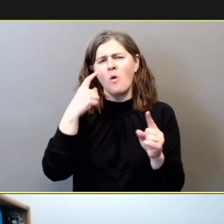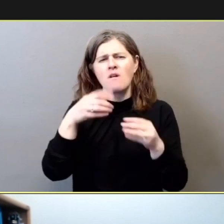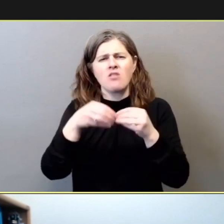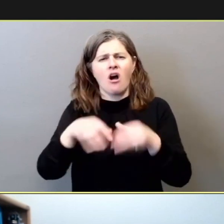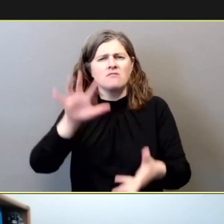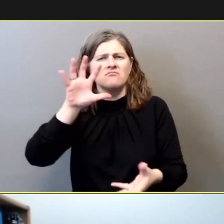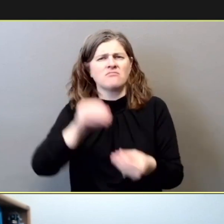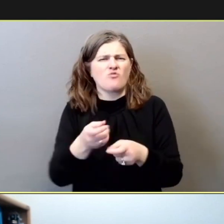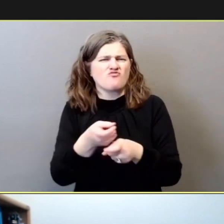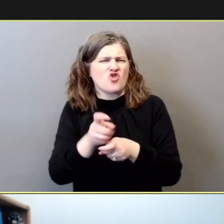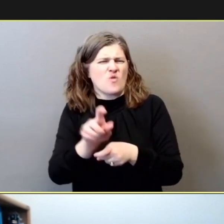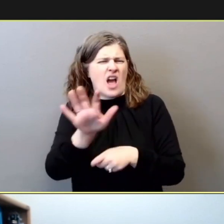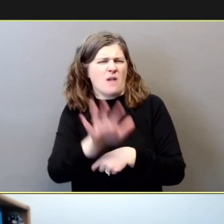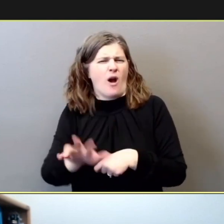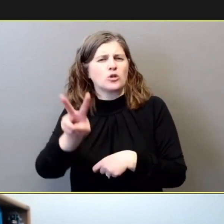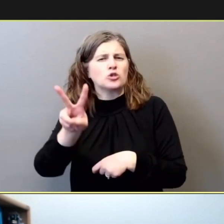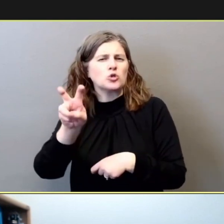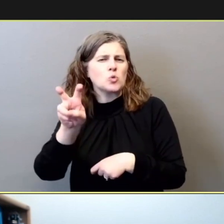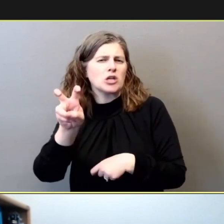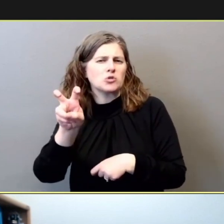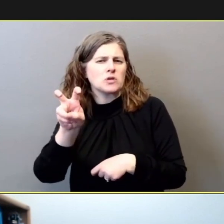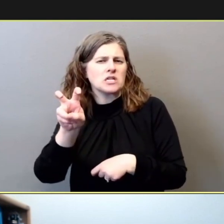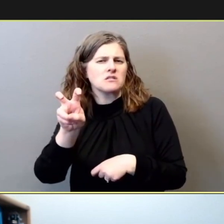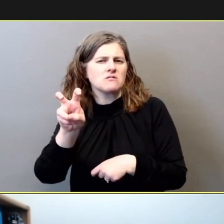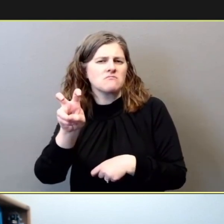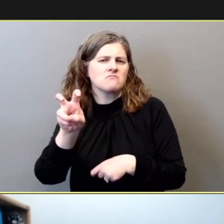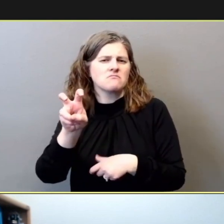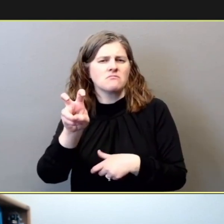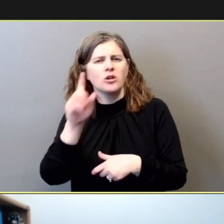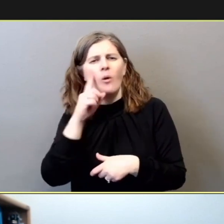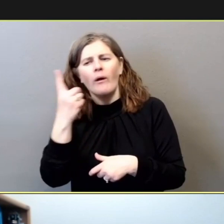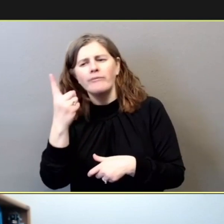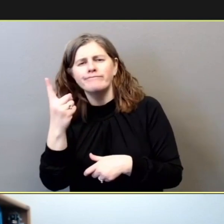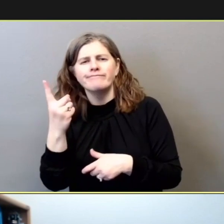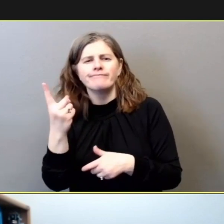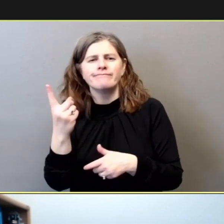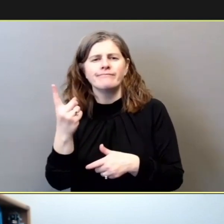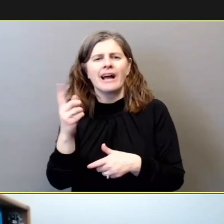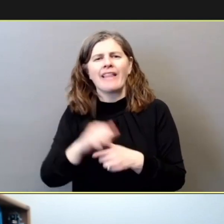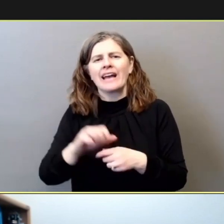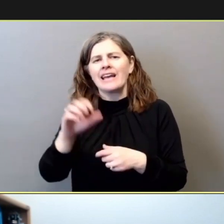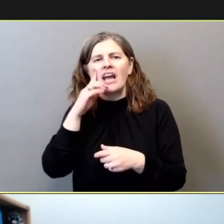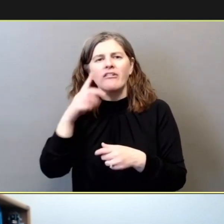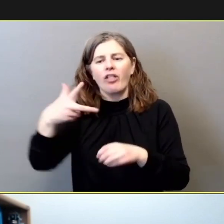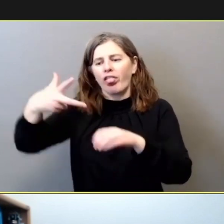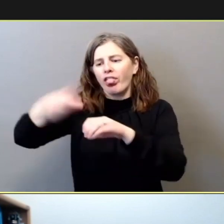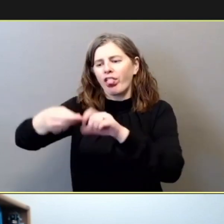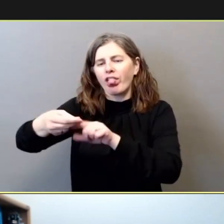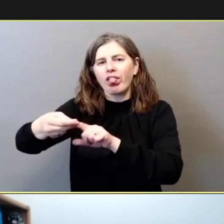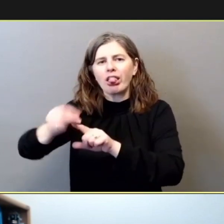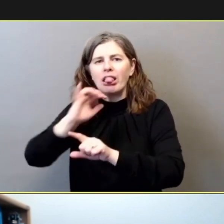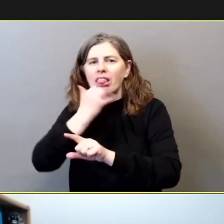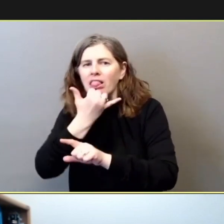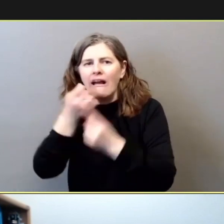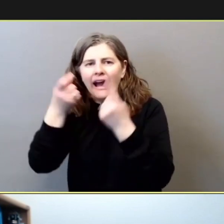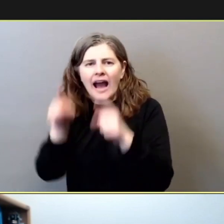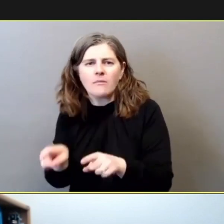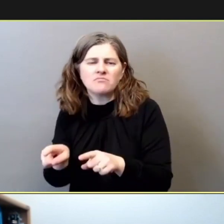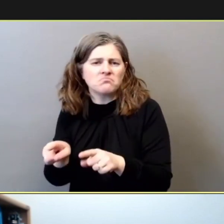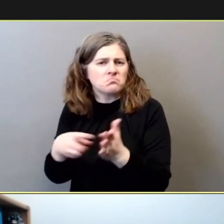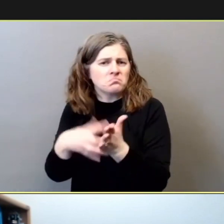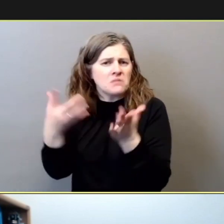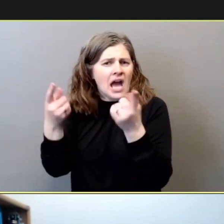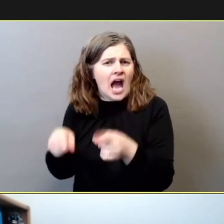of 200 doses. One at a, like a syringe malfunctions, and which